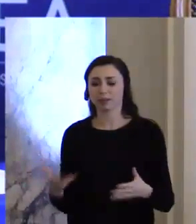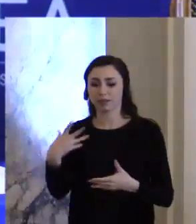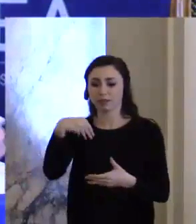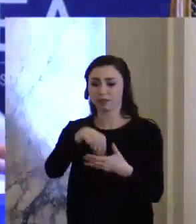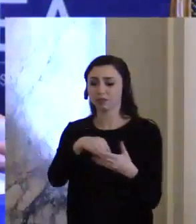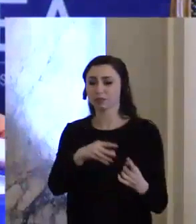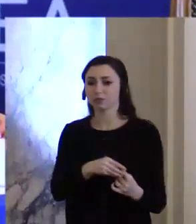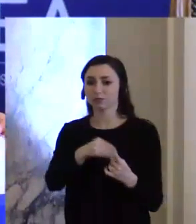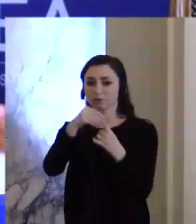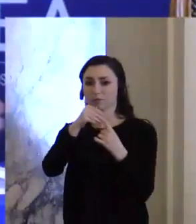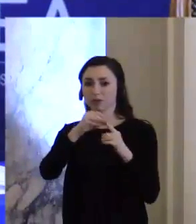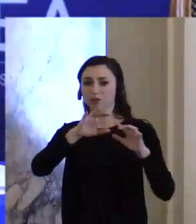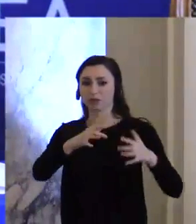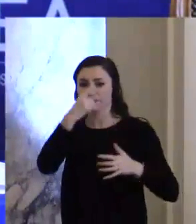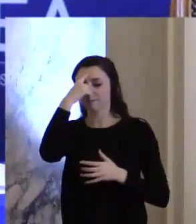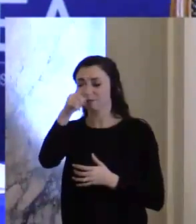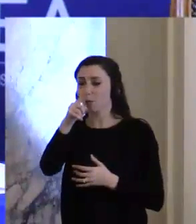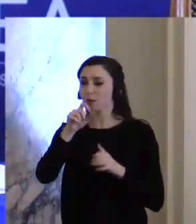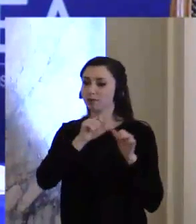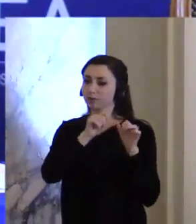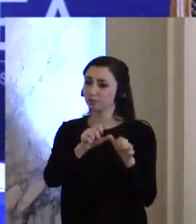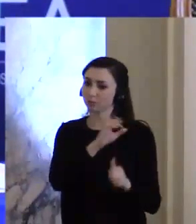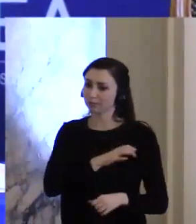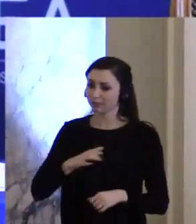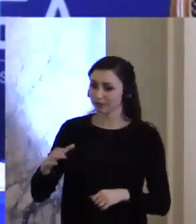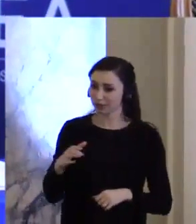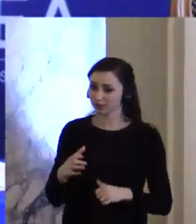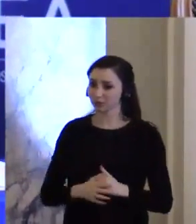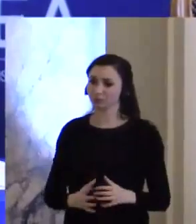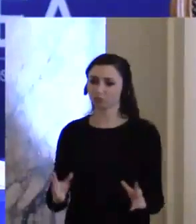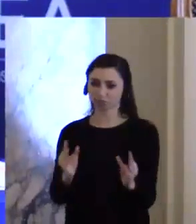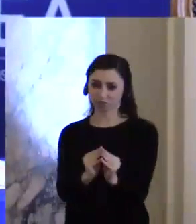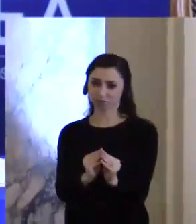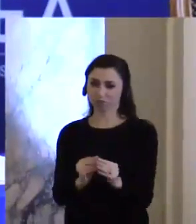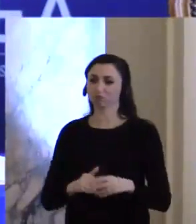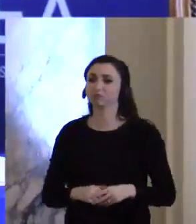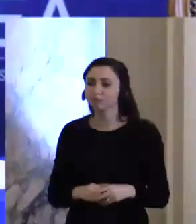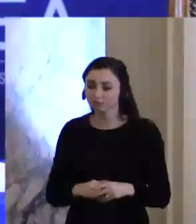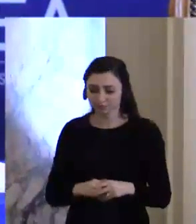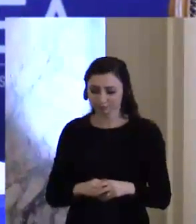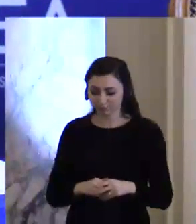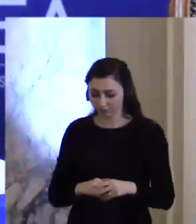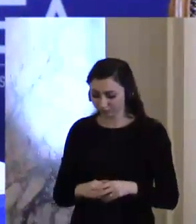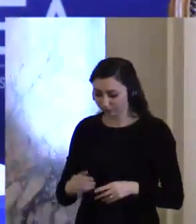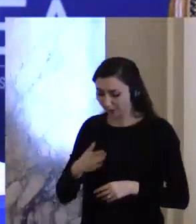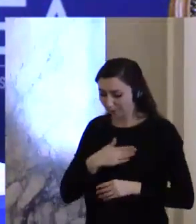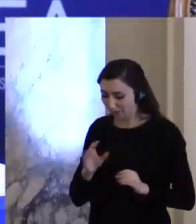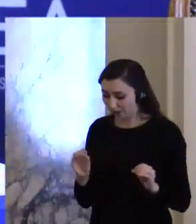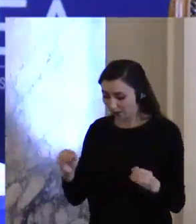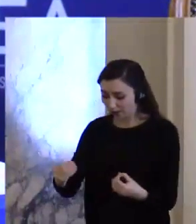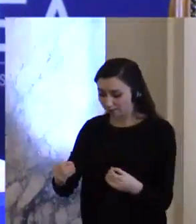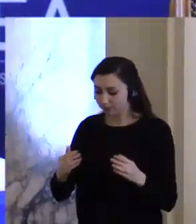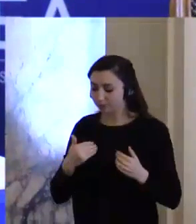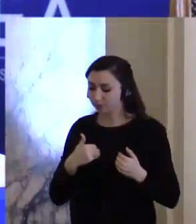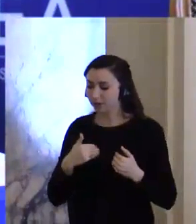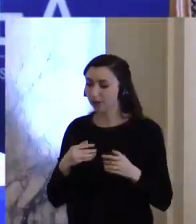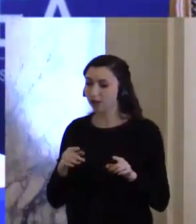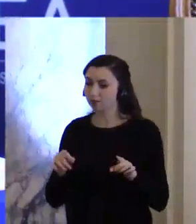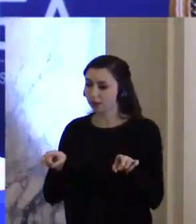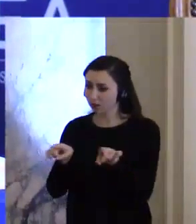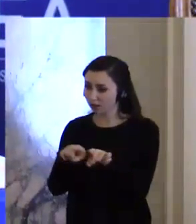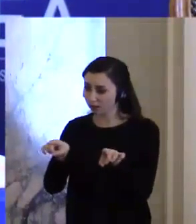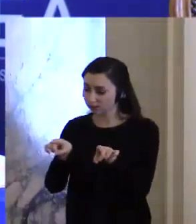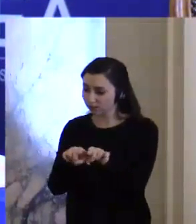of the Permanent Council. He dado también en mi oficina el mismo nivel de atención política a